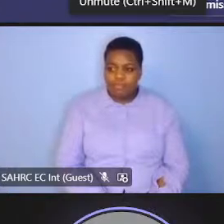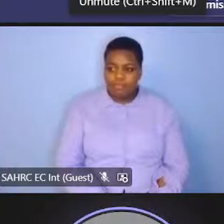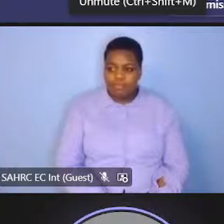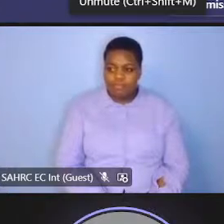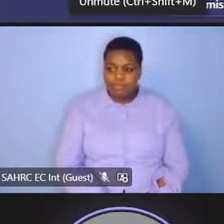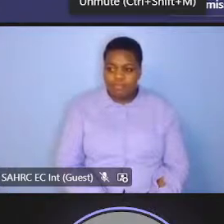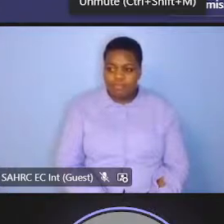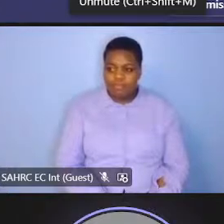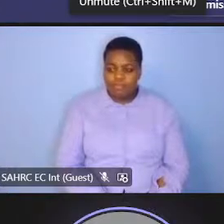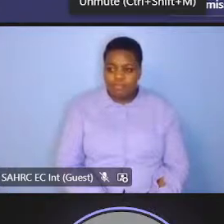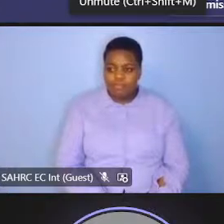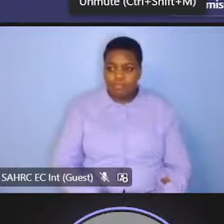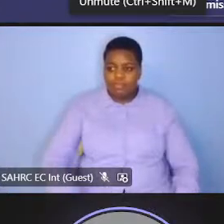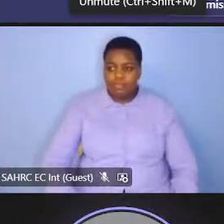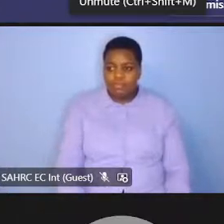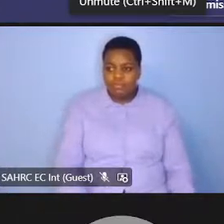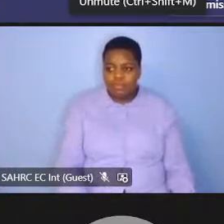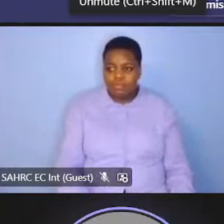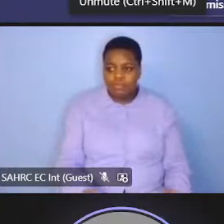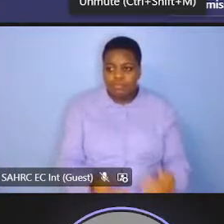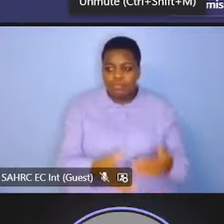The guidelines